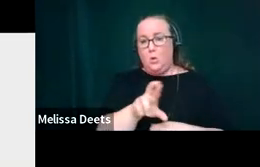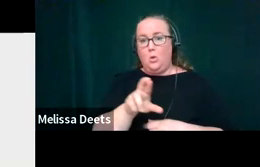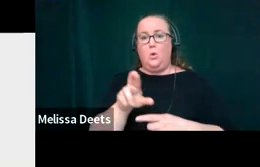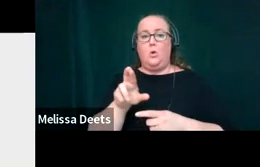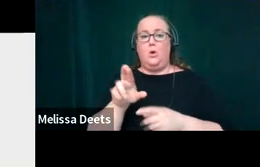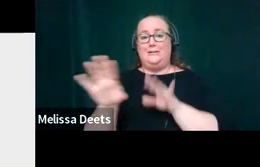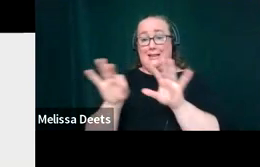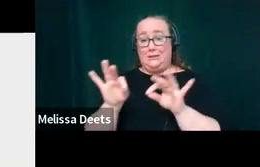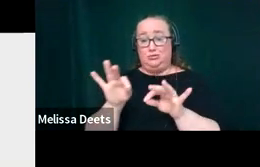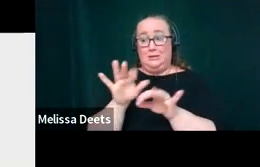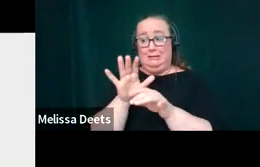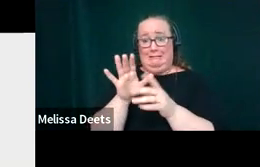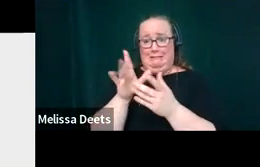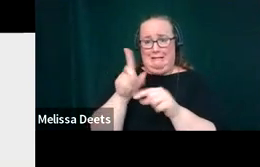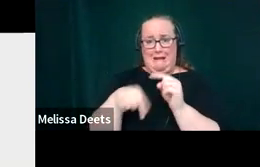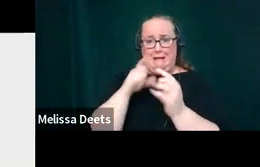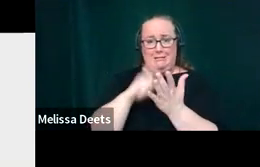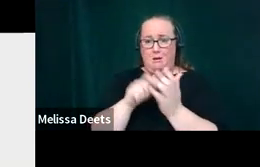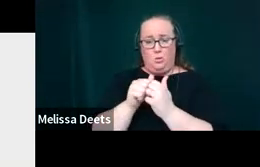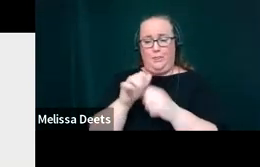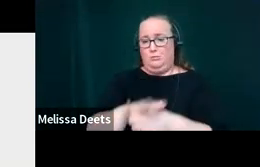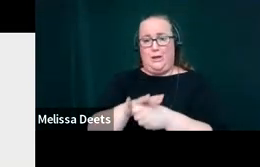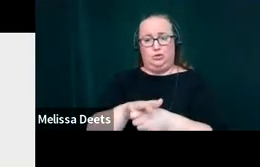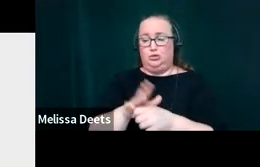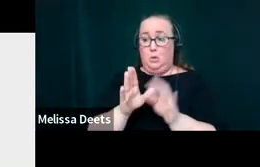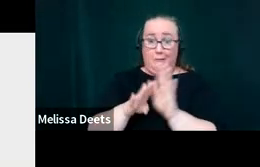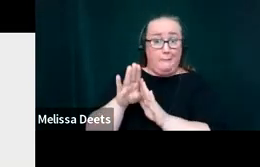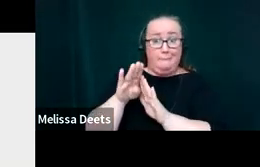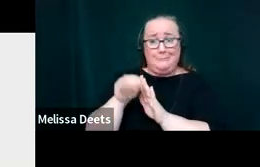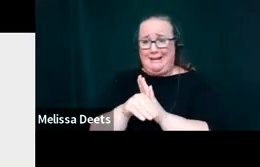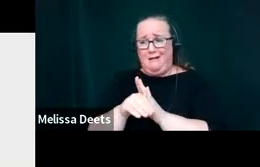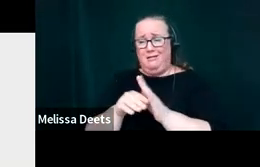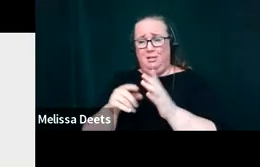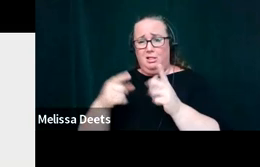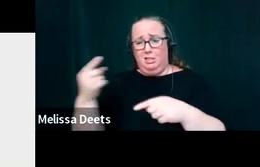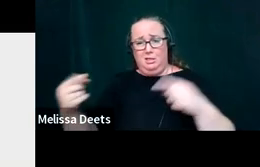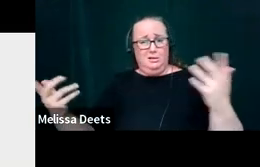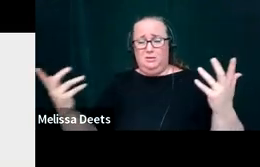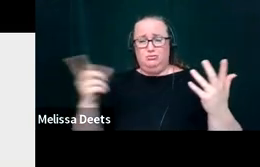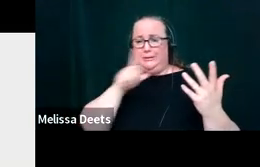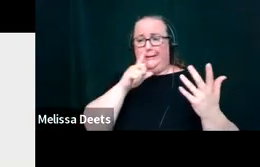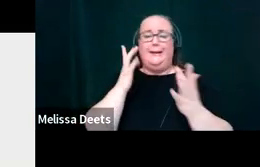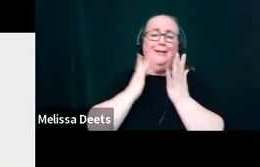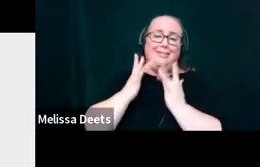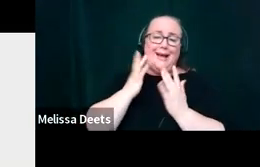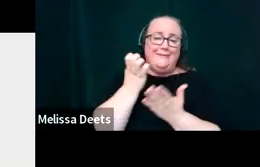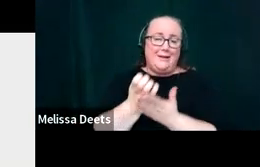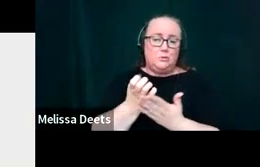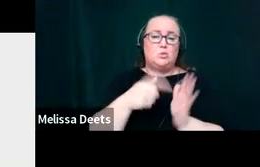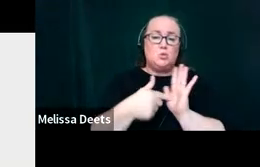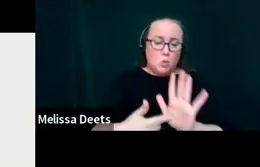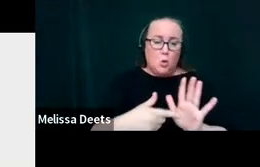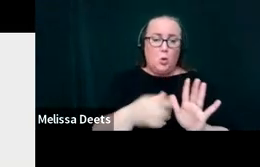available, pressure going up or pressure going down. So there just really is a lack of evidence that shows that marijuana alters the course